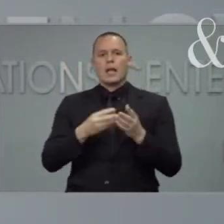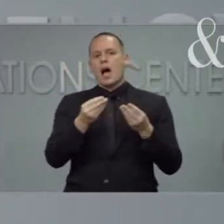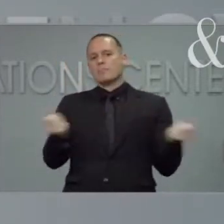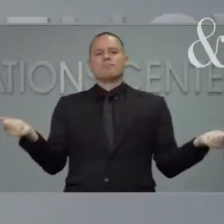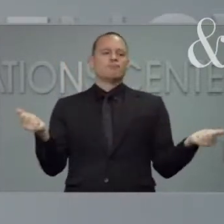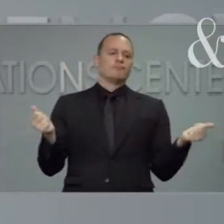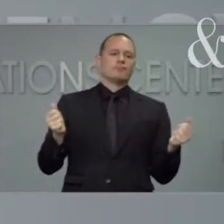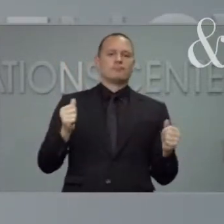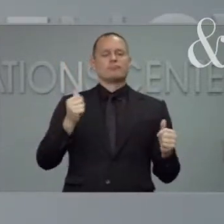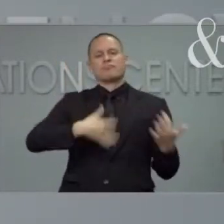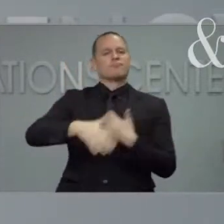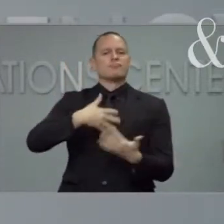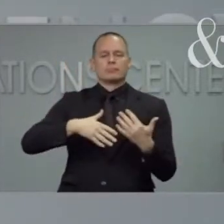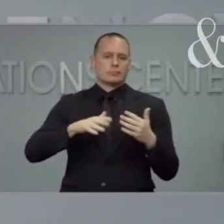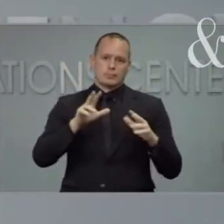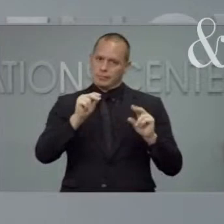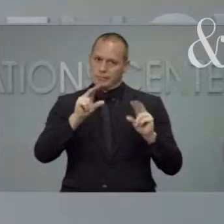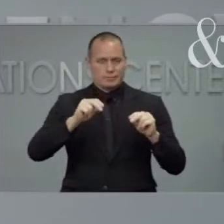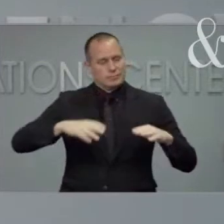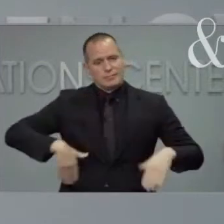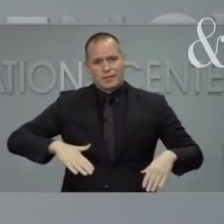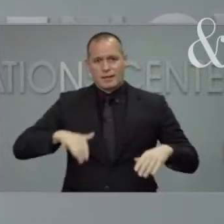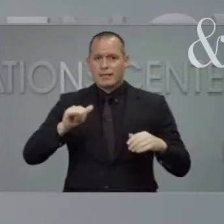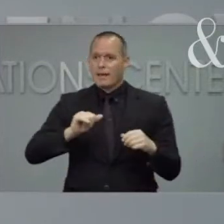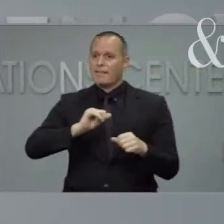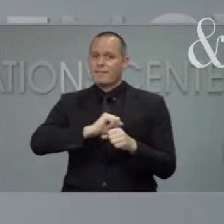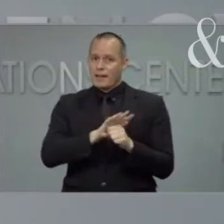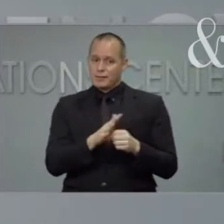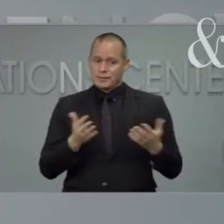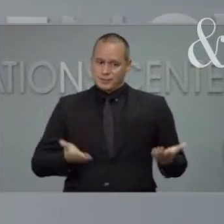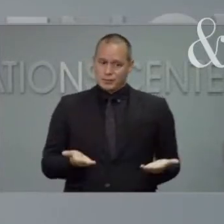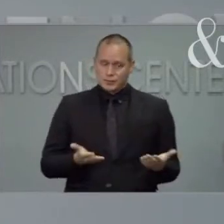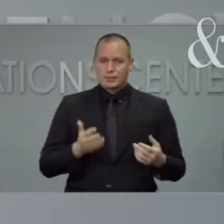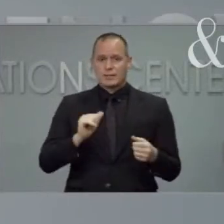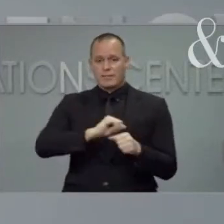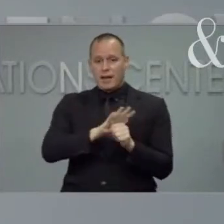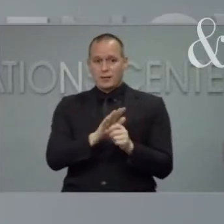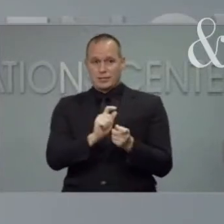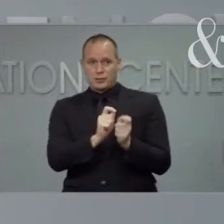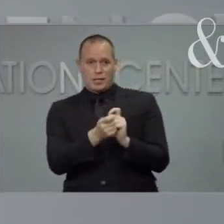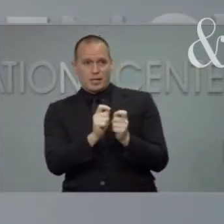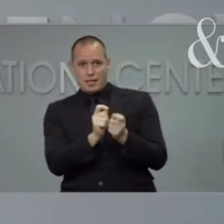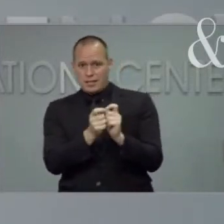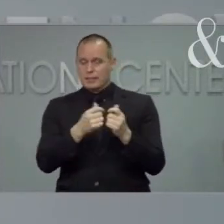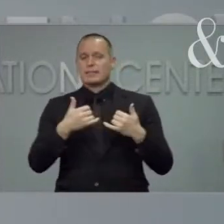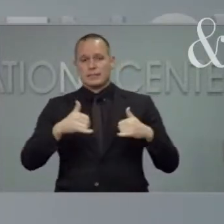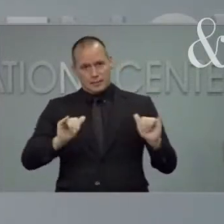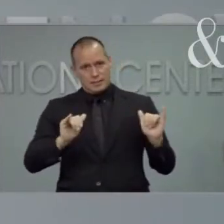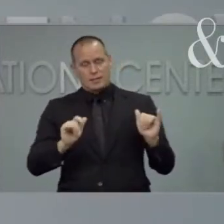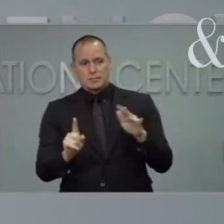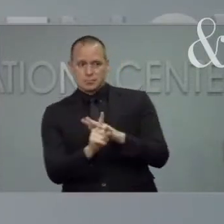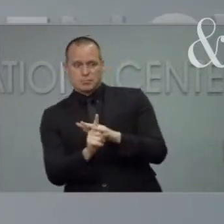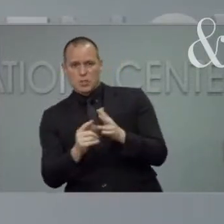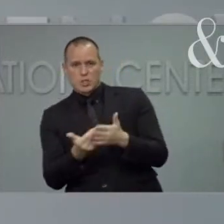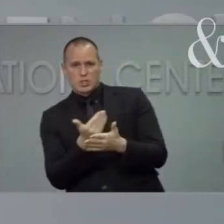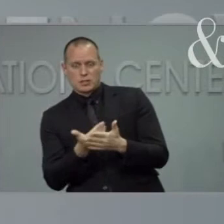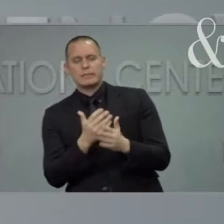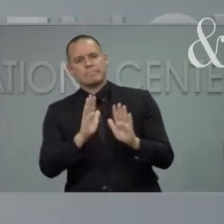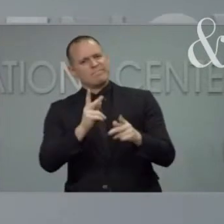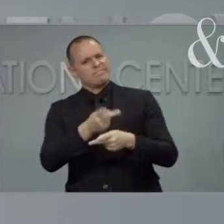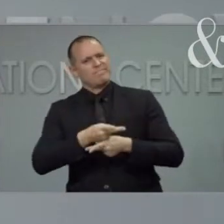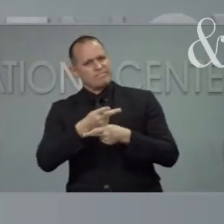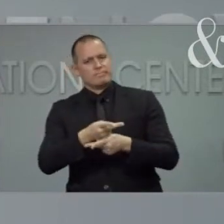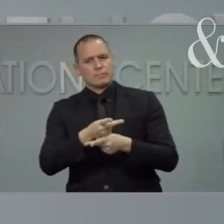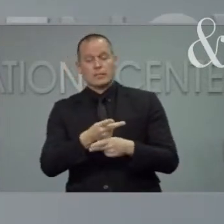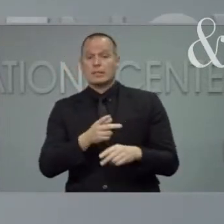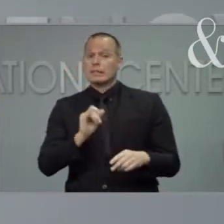This virus is here. This virus is changing. It's still contagious, and it is still cruel. It still takes someone's life if